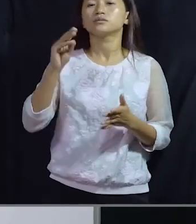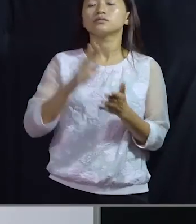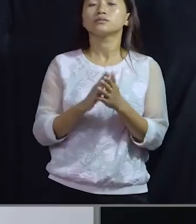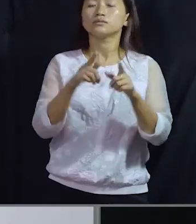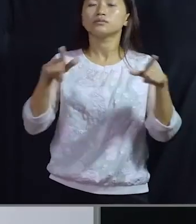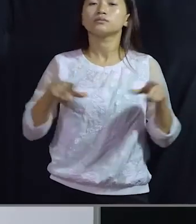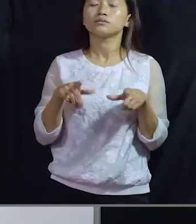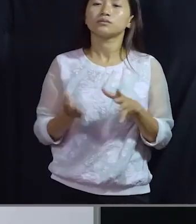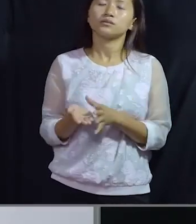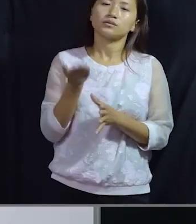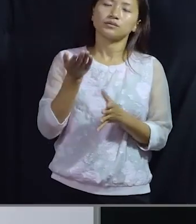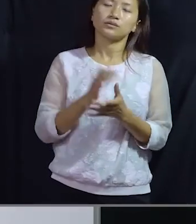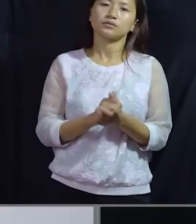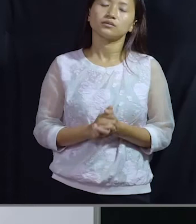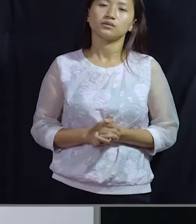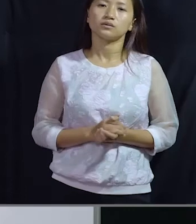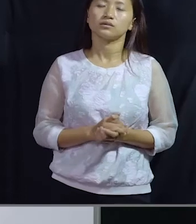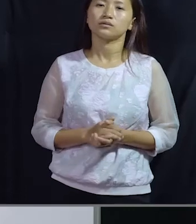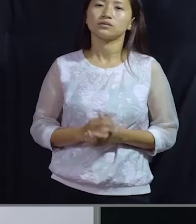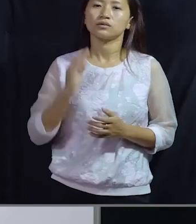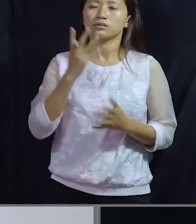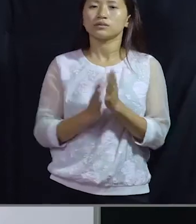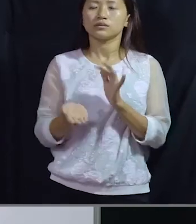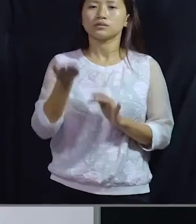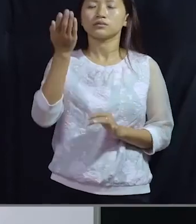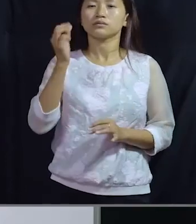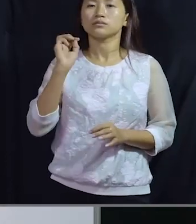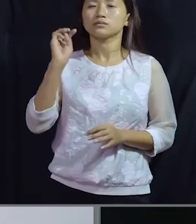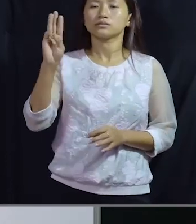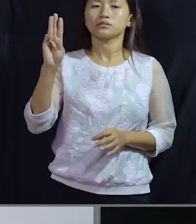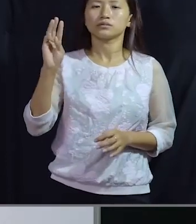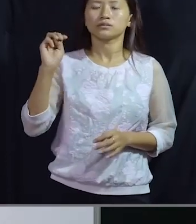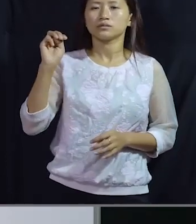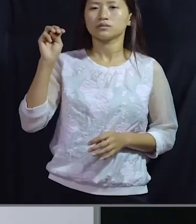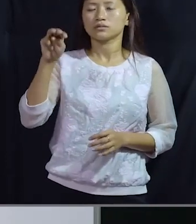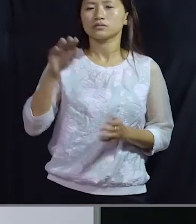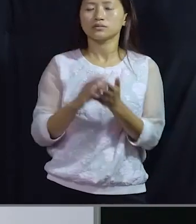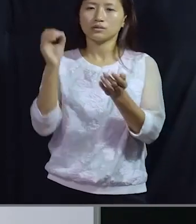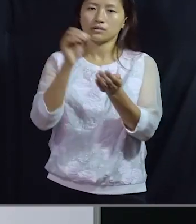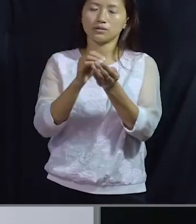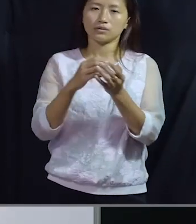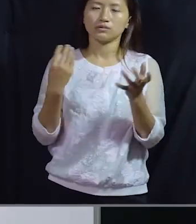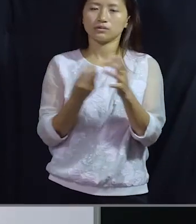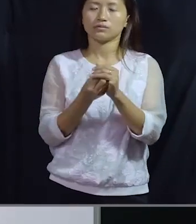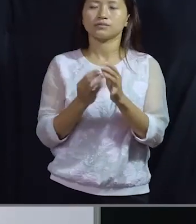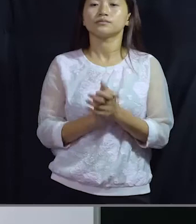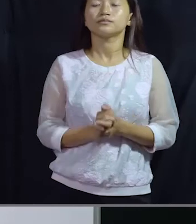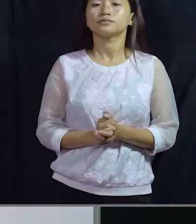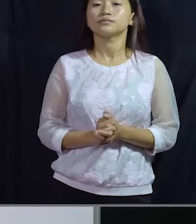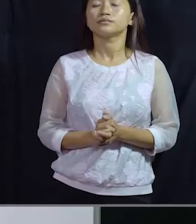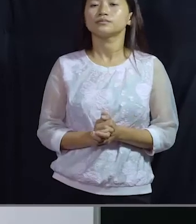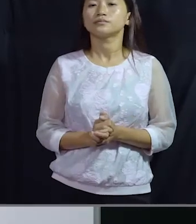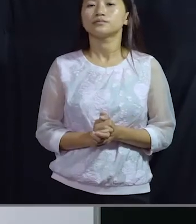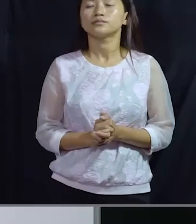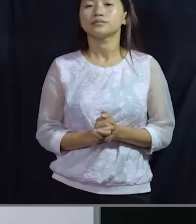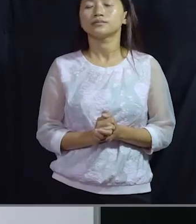and building, it is appreciated, increased. When it is increased by 30,000, it has to be added. The value of land and building has been